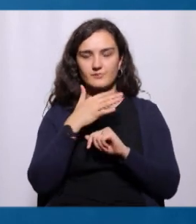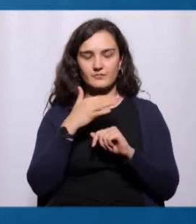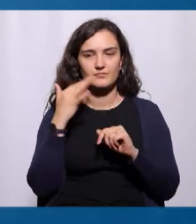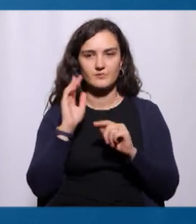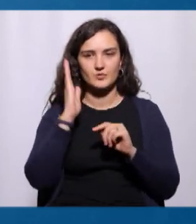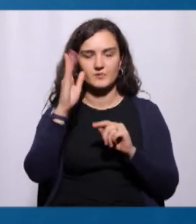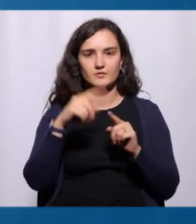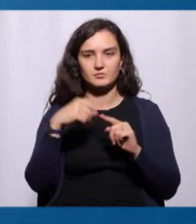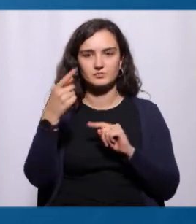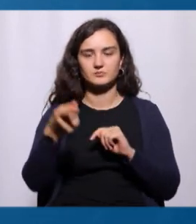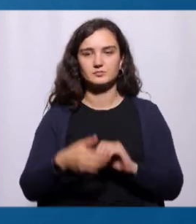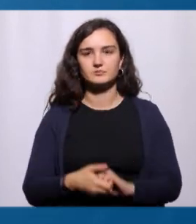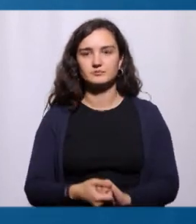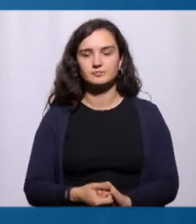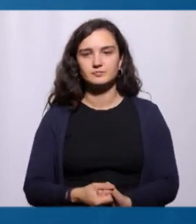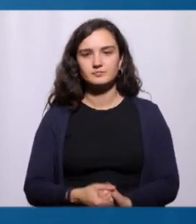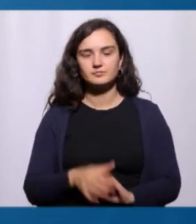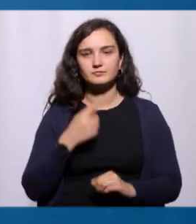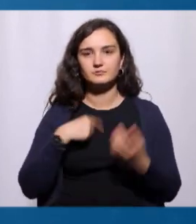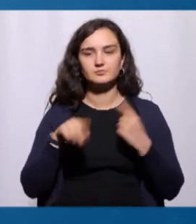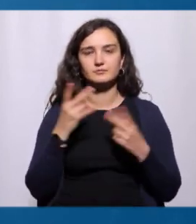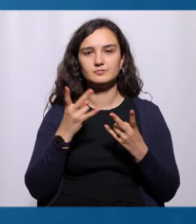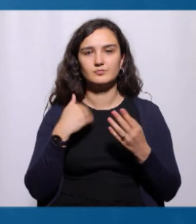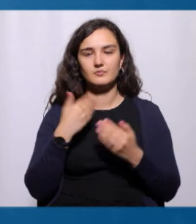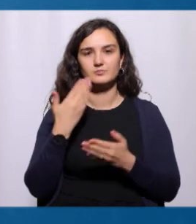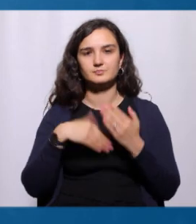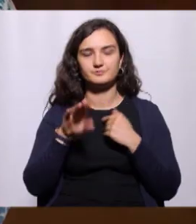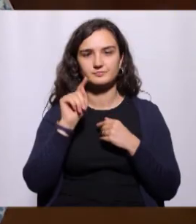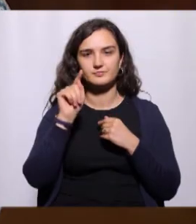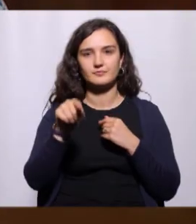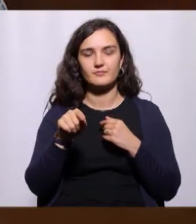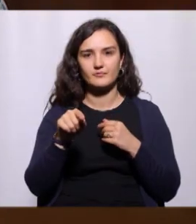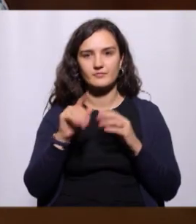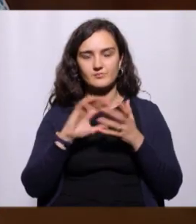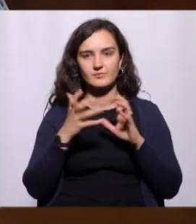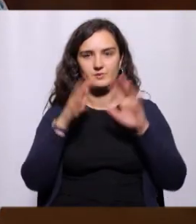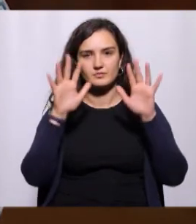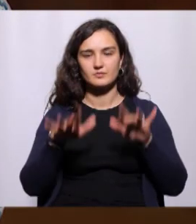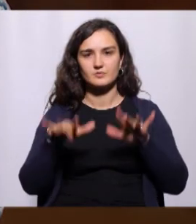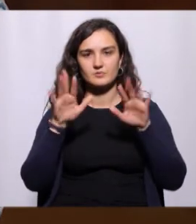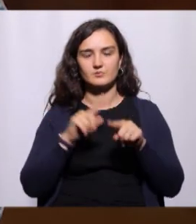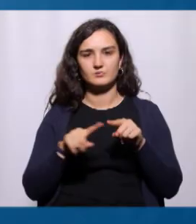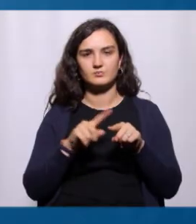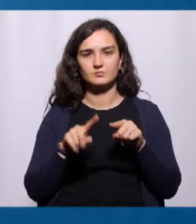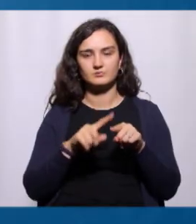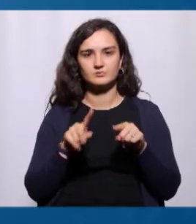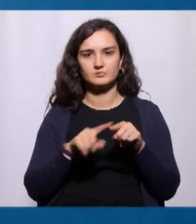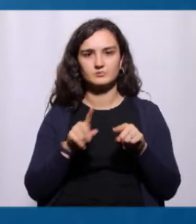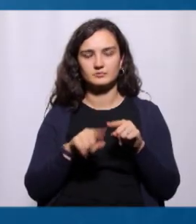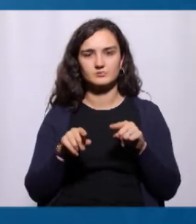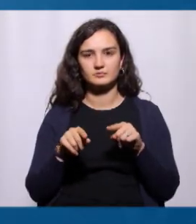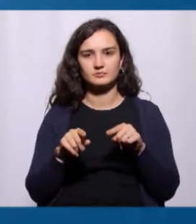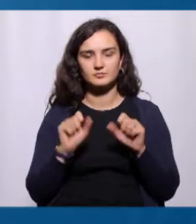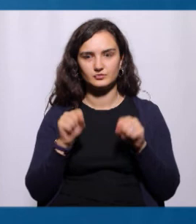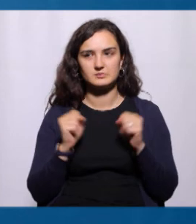in the future. We need to go now. It snow soon. Roads